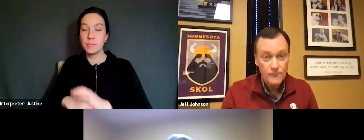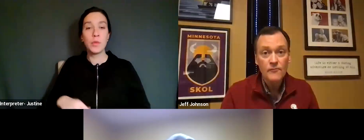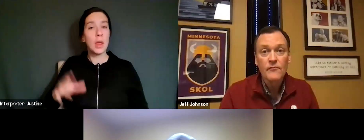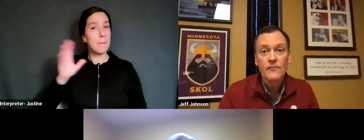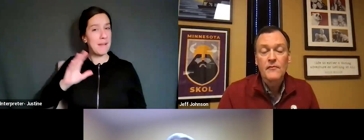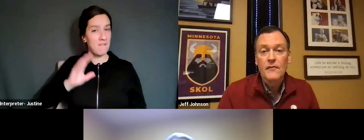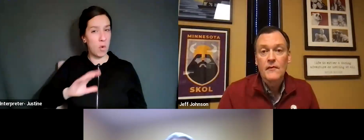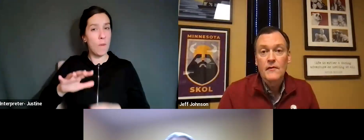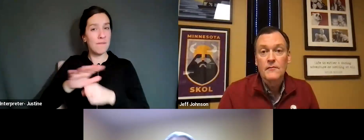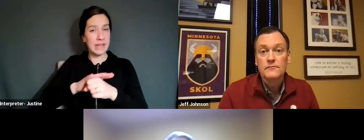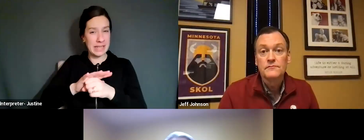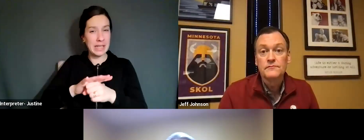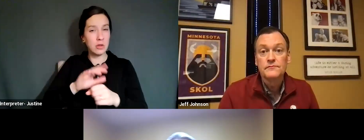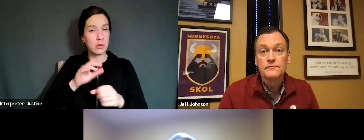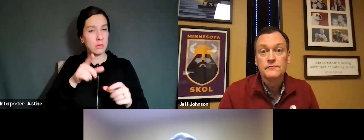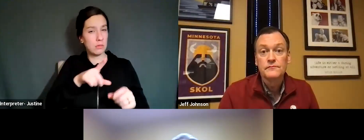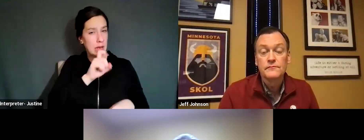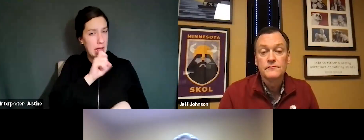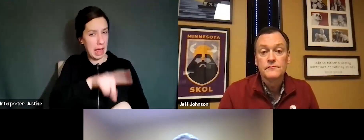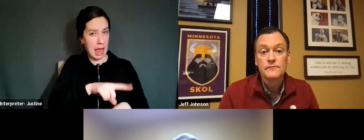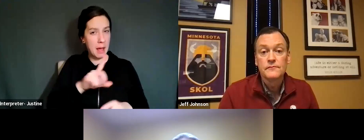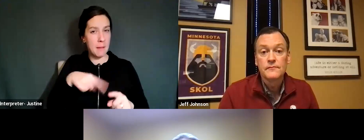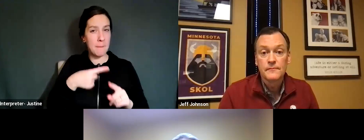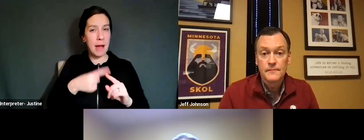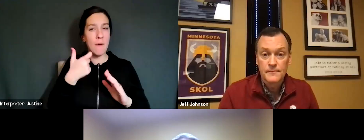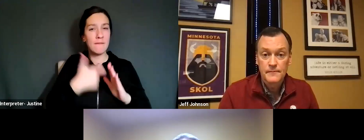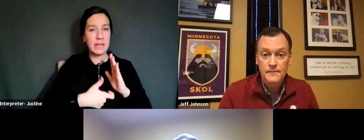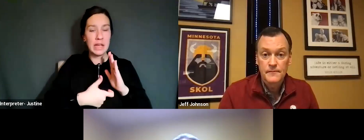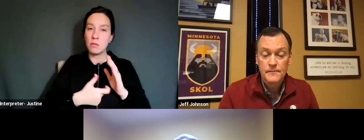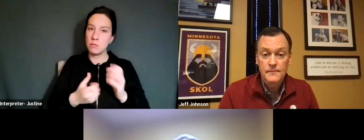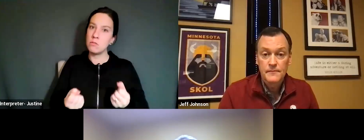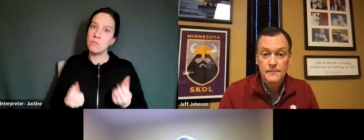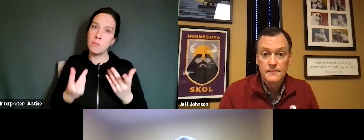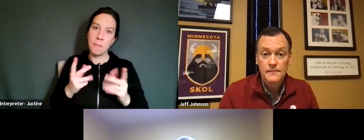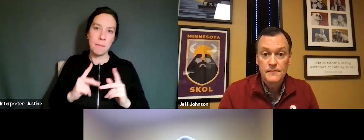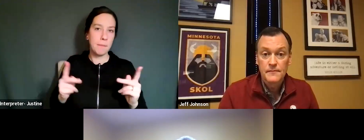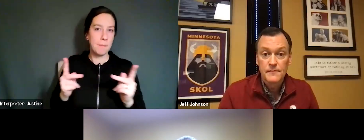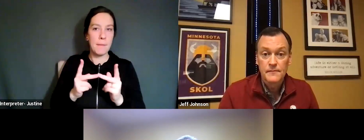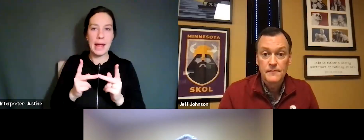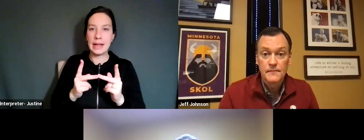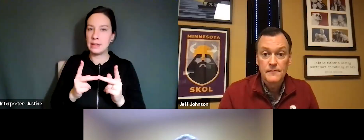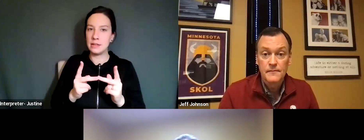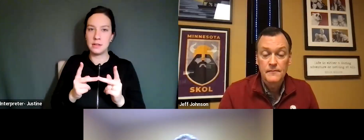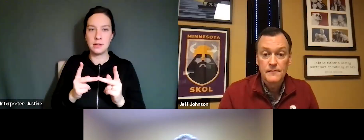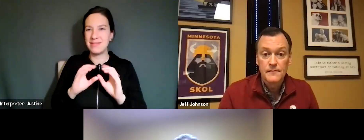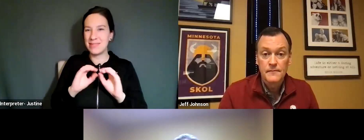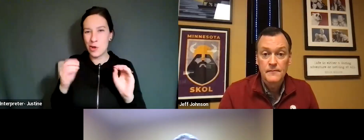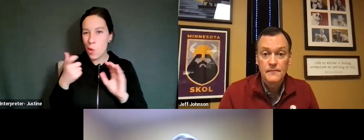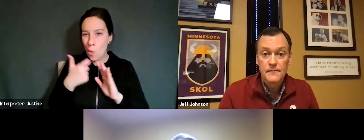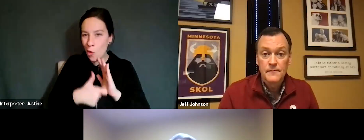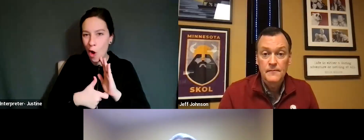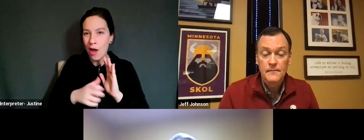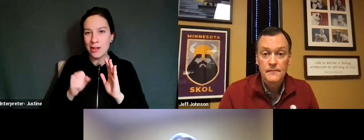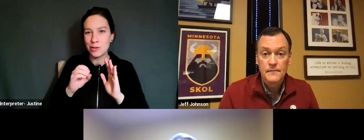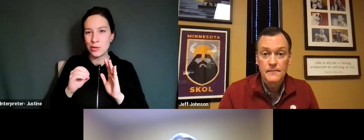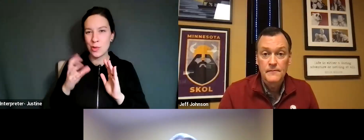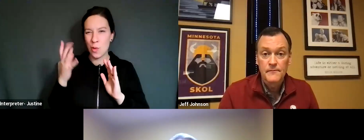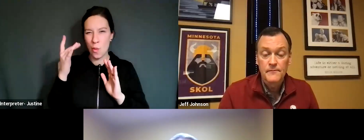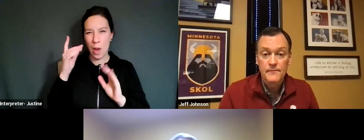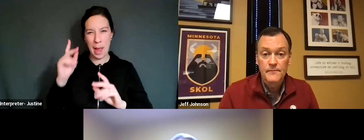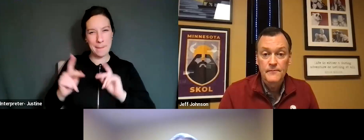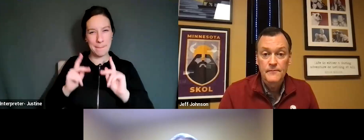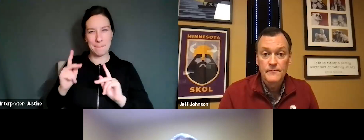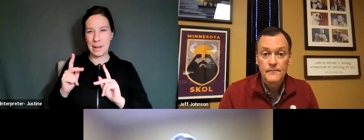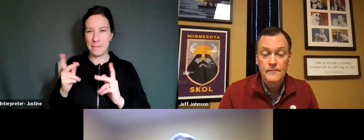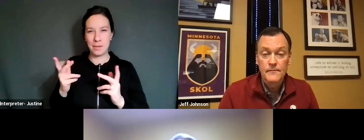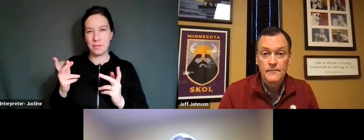so many organizations out there doing this at no cost or very low cost that it just didn't make sense for people to come and work with us